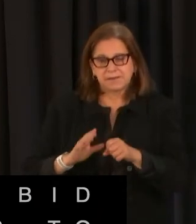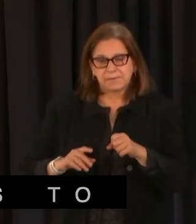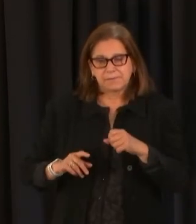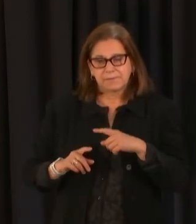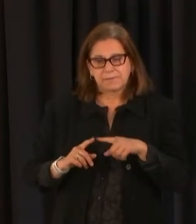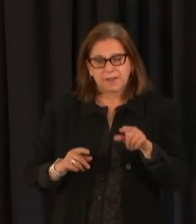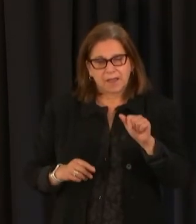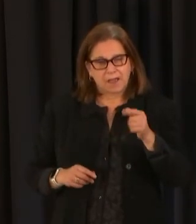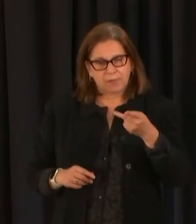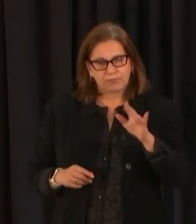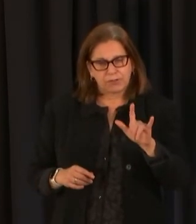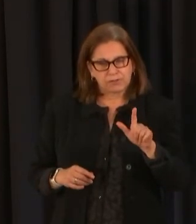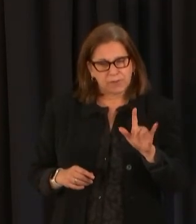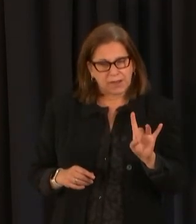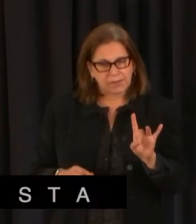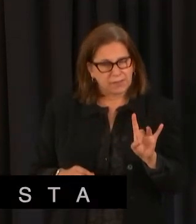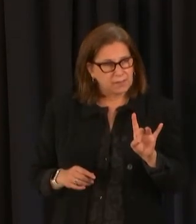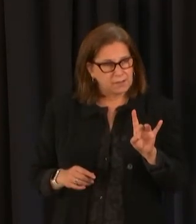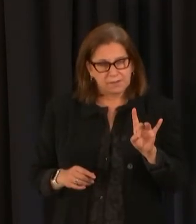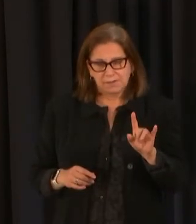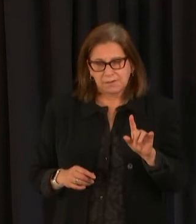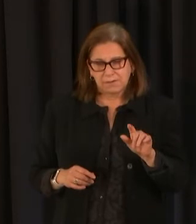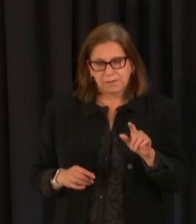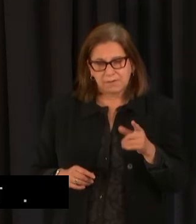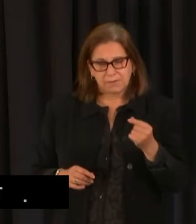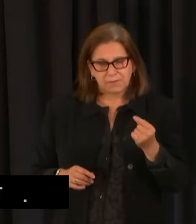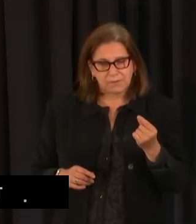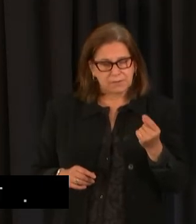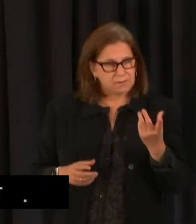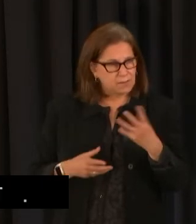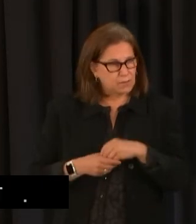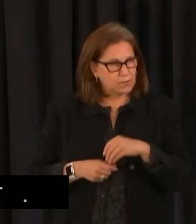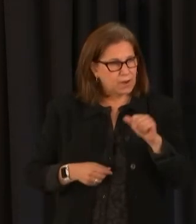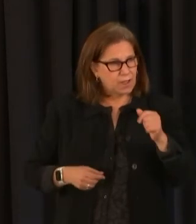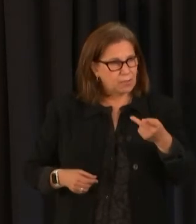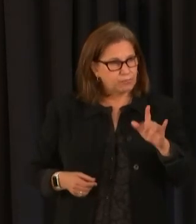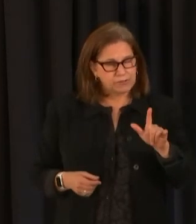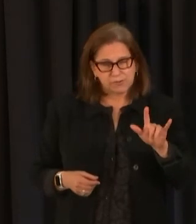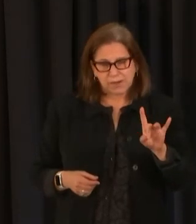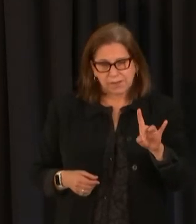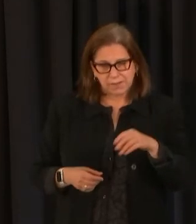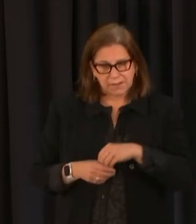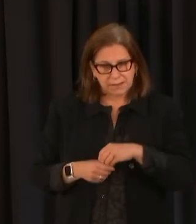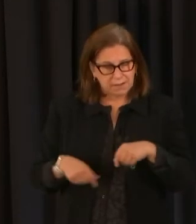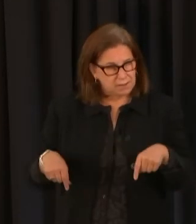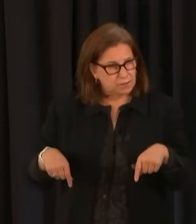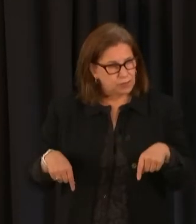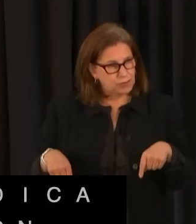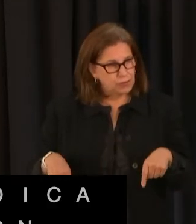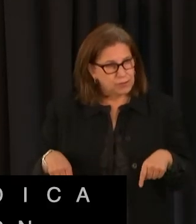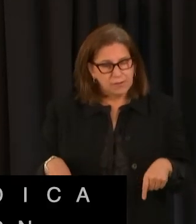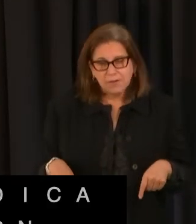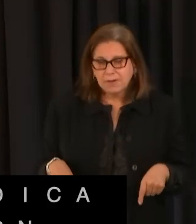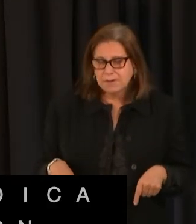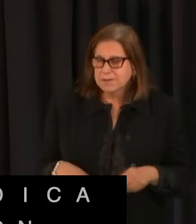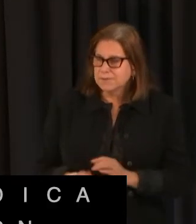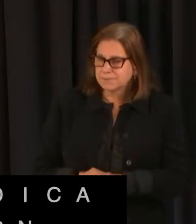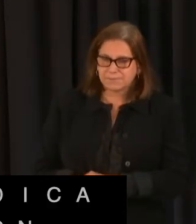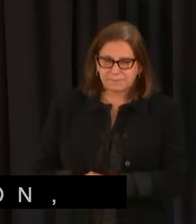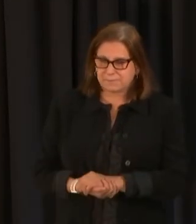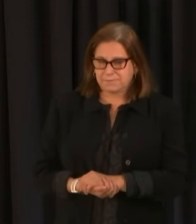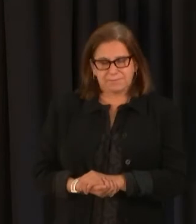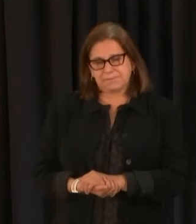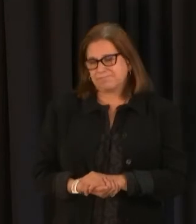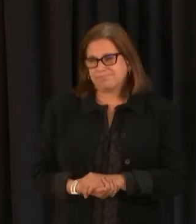28th. Have you gotten any indication from the administration? Have they invited you to the address? I